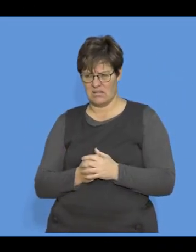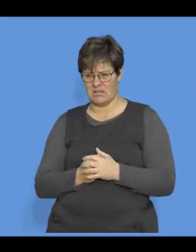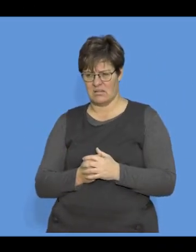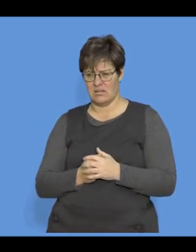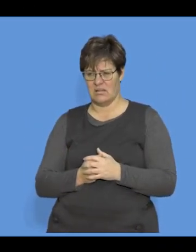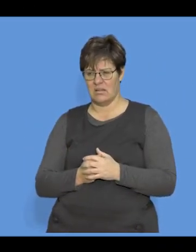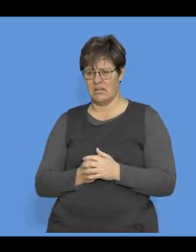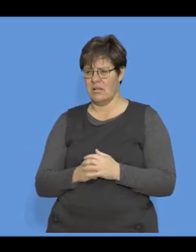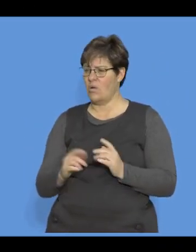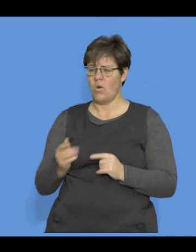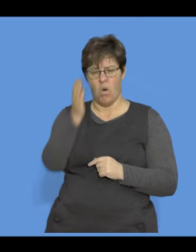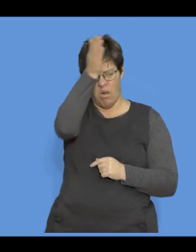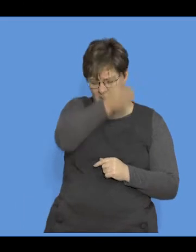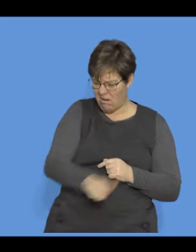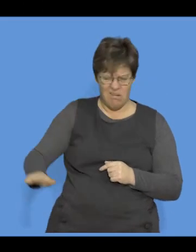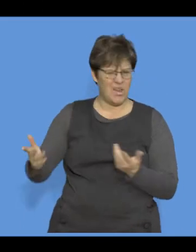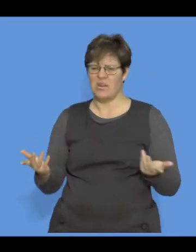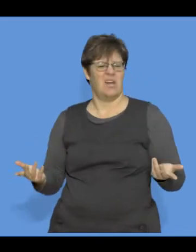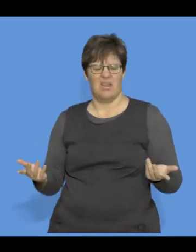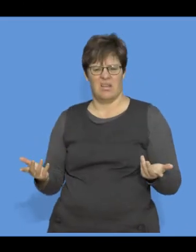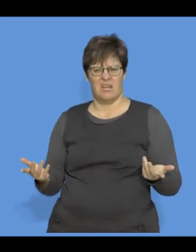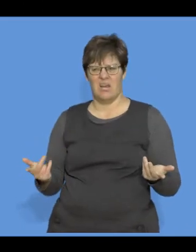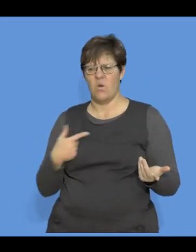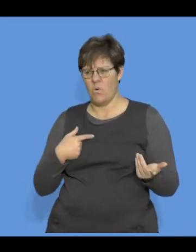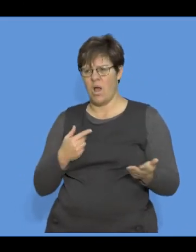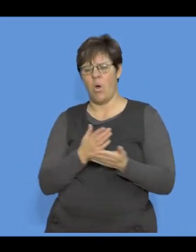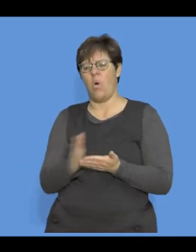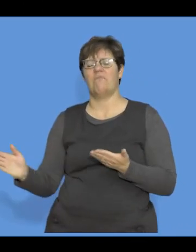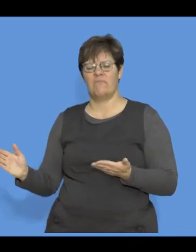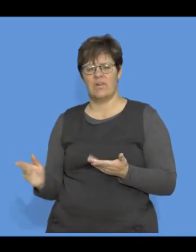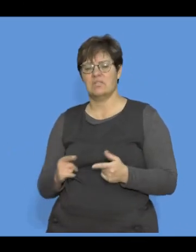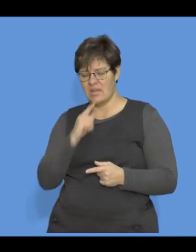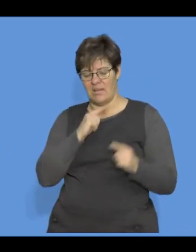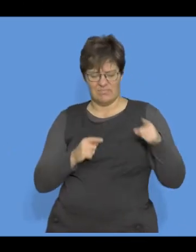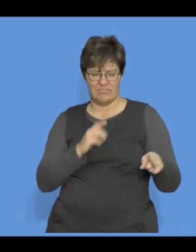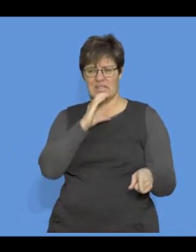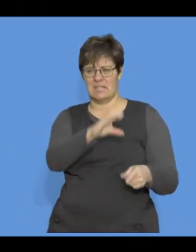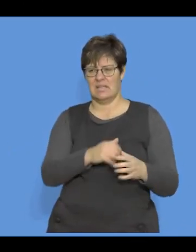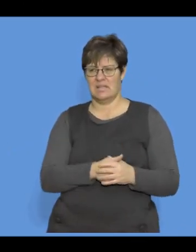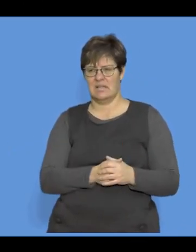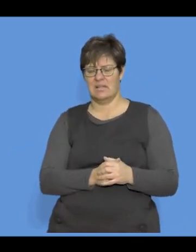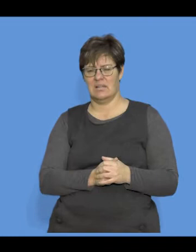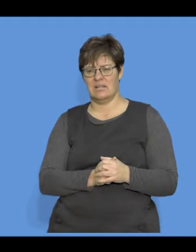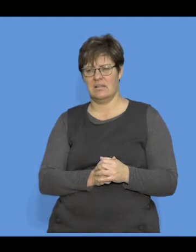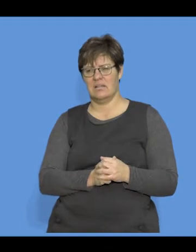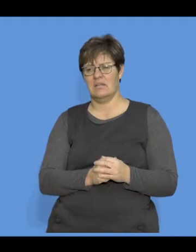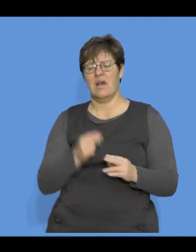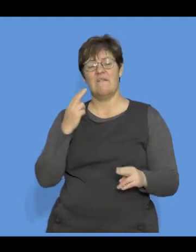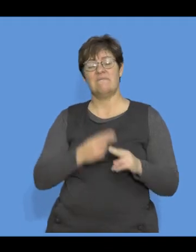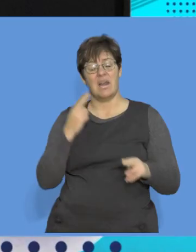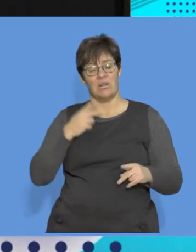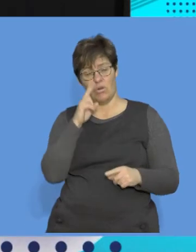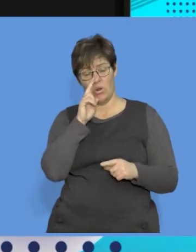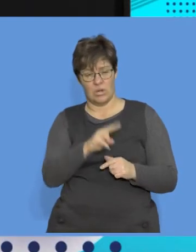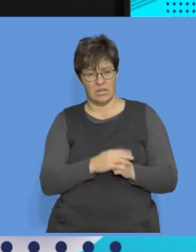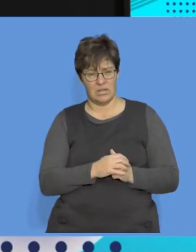it's not that either. So we can eliminate those and say the answer is there. So the final question that I want us to look at